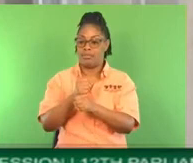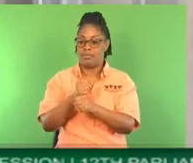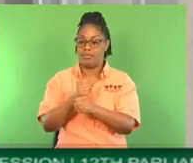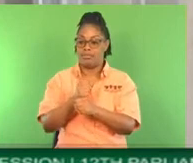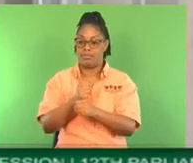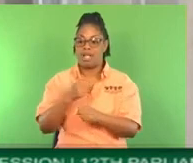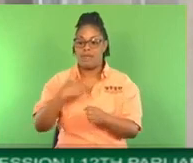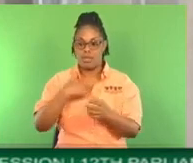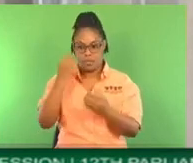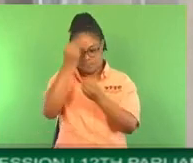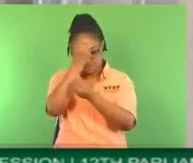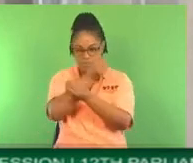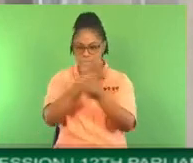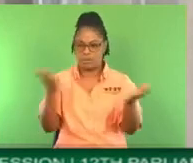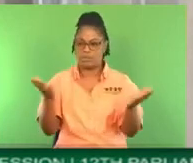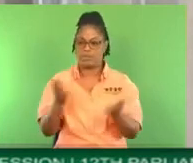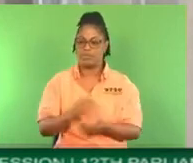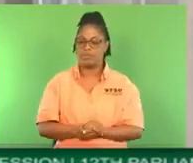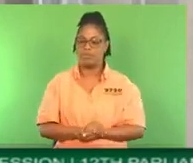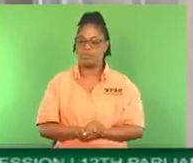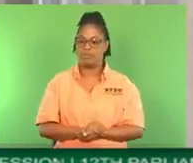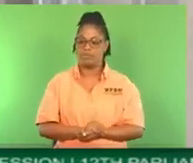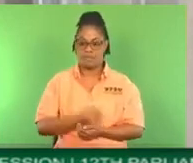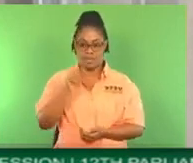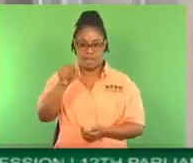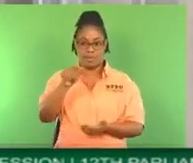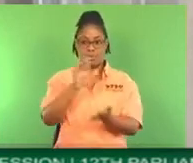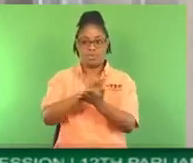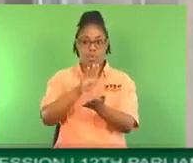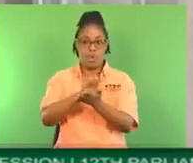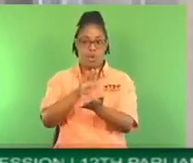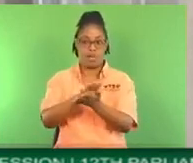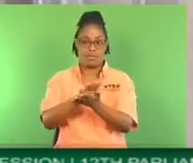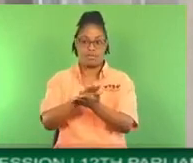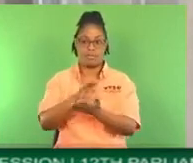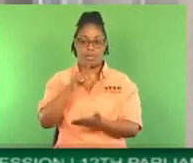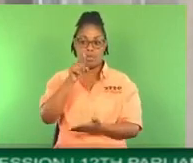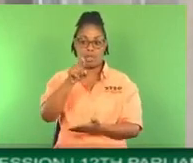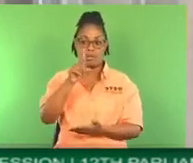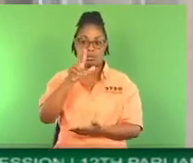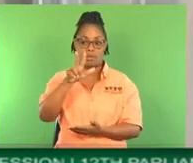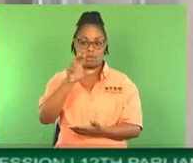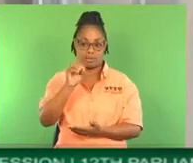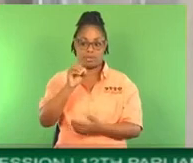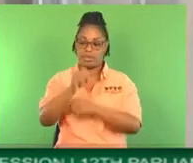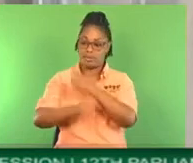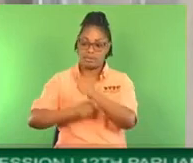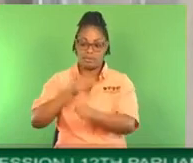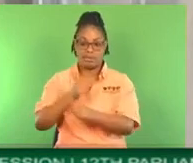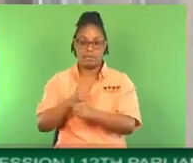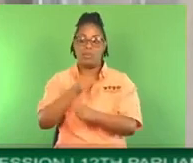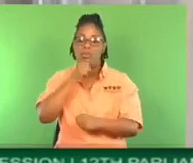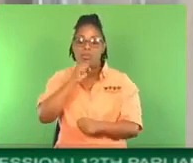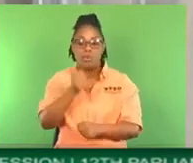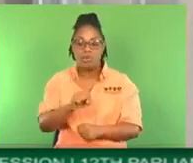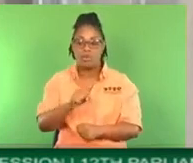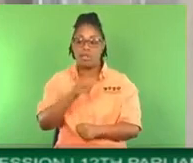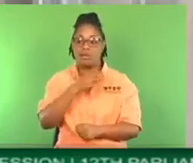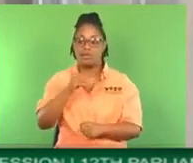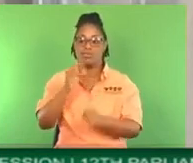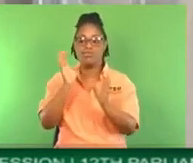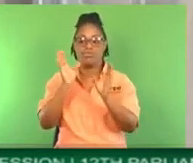this House, Honorable House, that school, 130 years old. And these children are housed